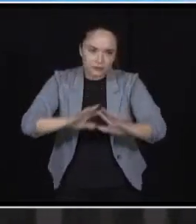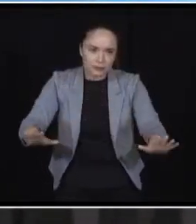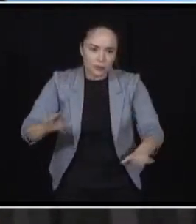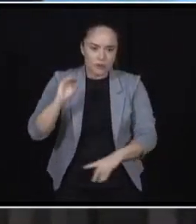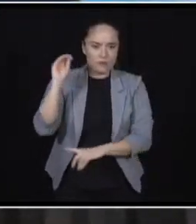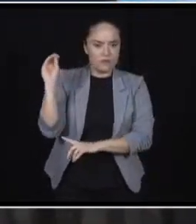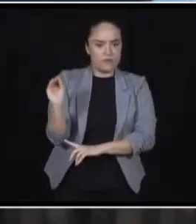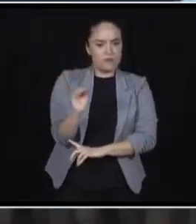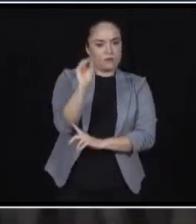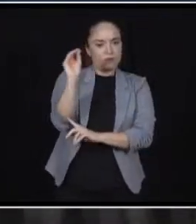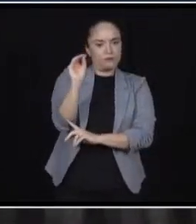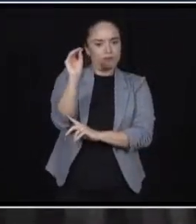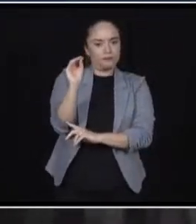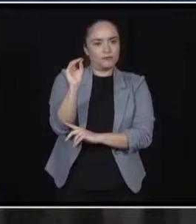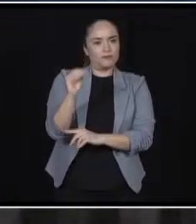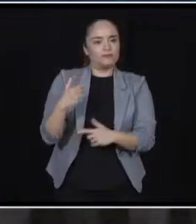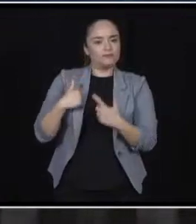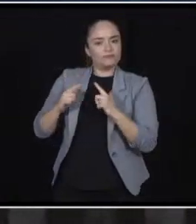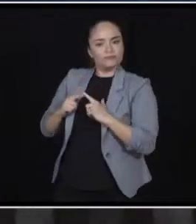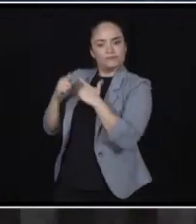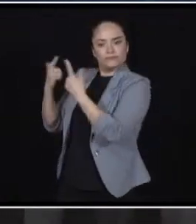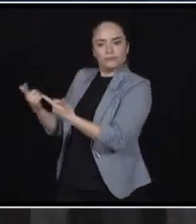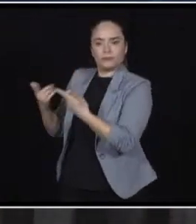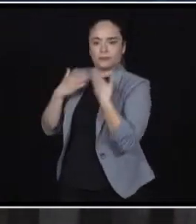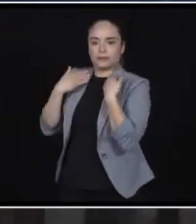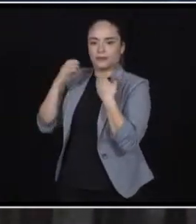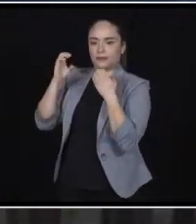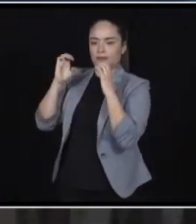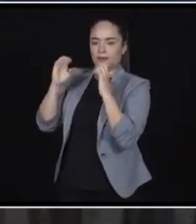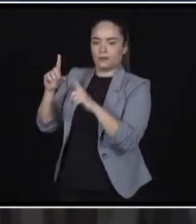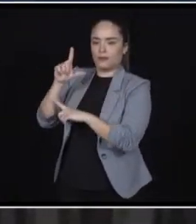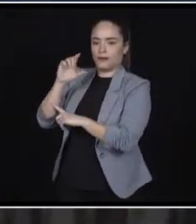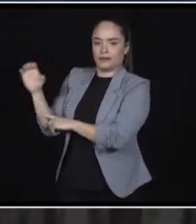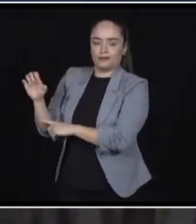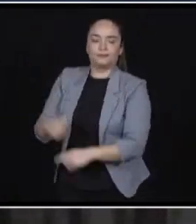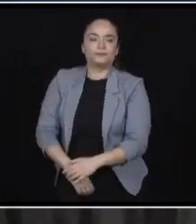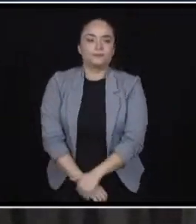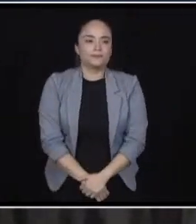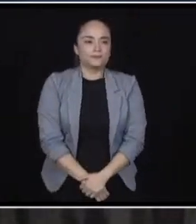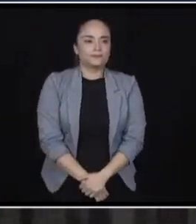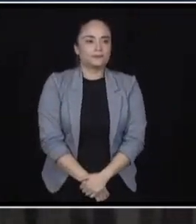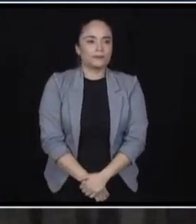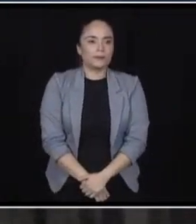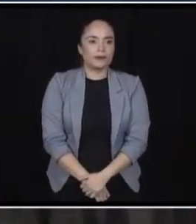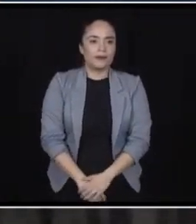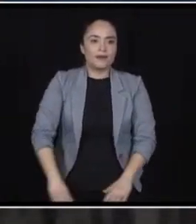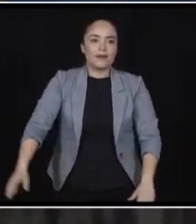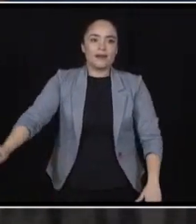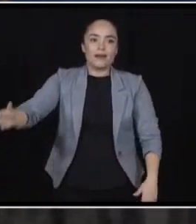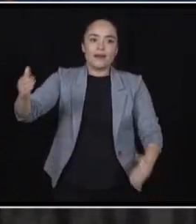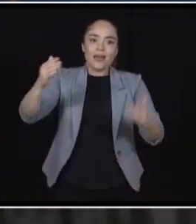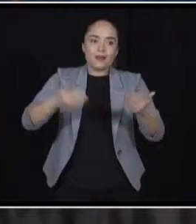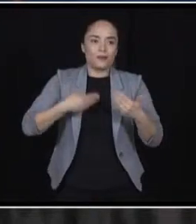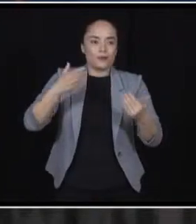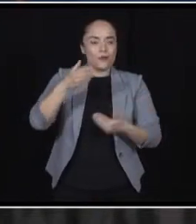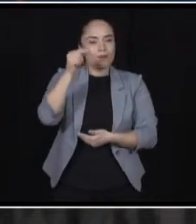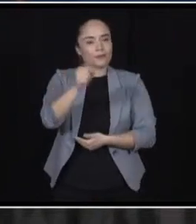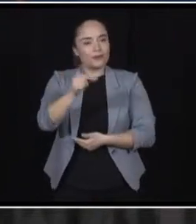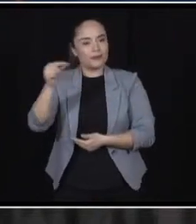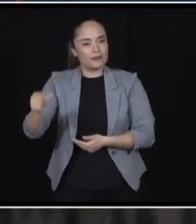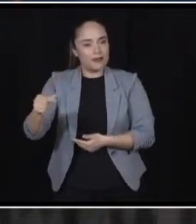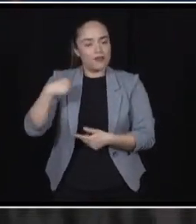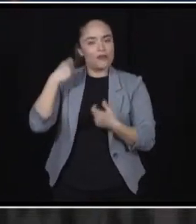Good afternoon. Our government recognizes the critical importance of in-person learning for Ontario students. It is key to their mental